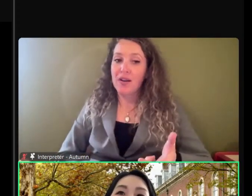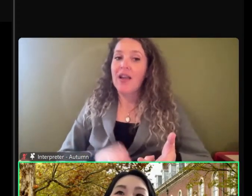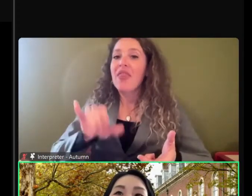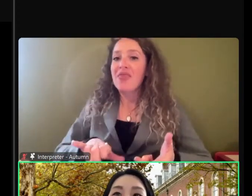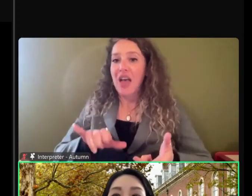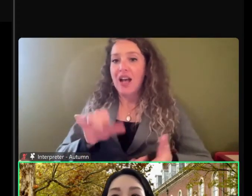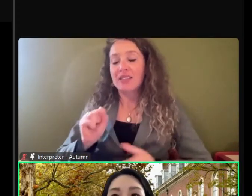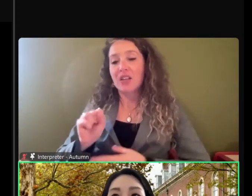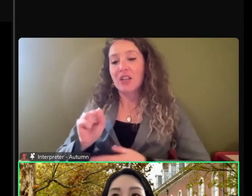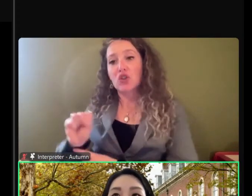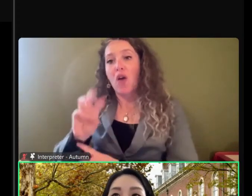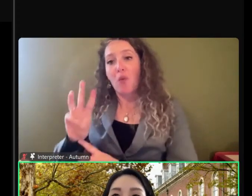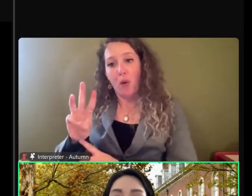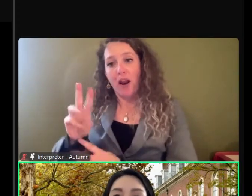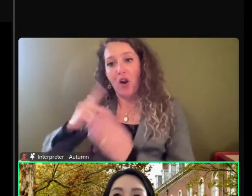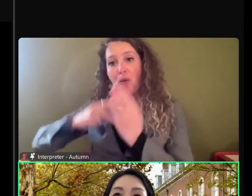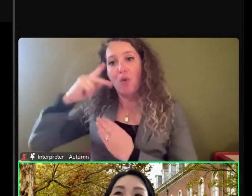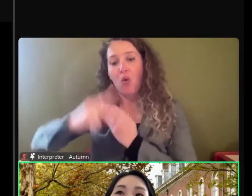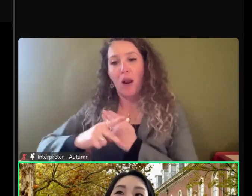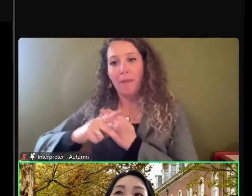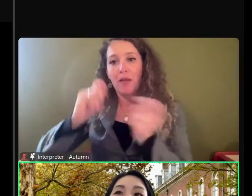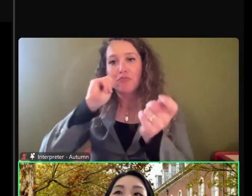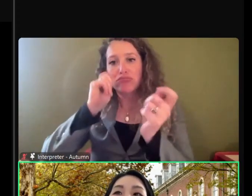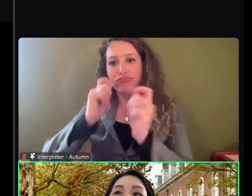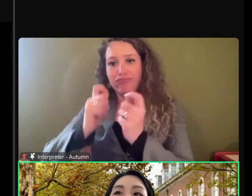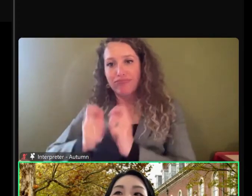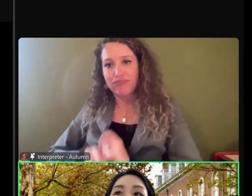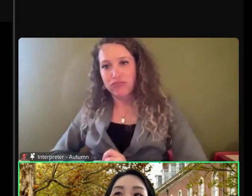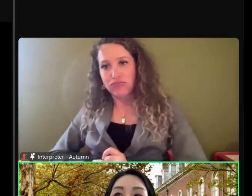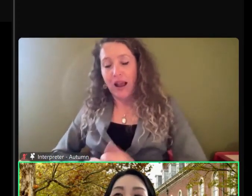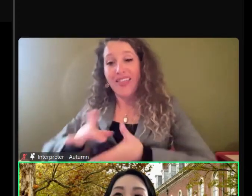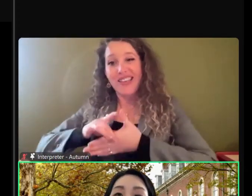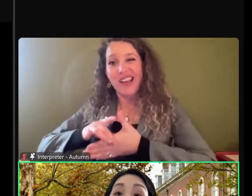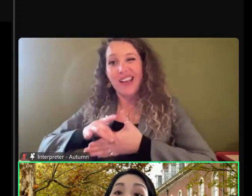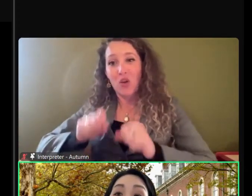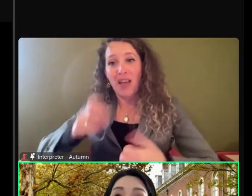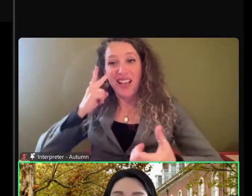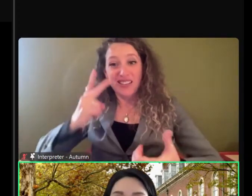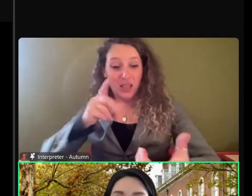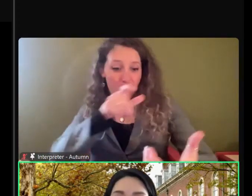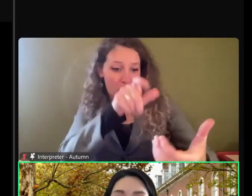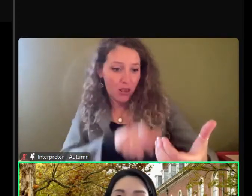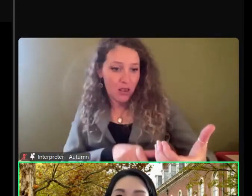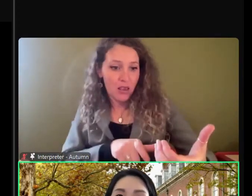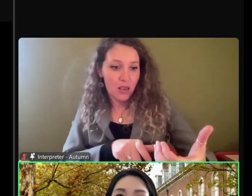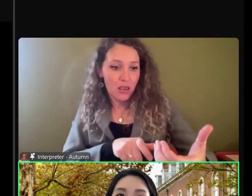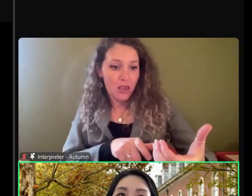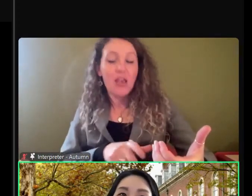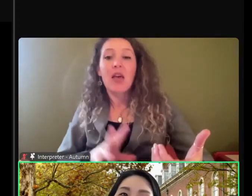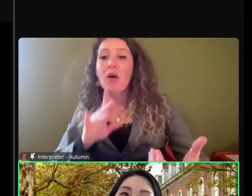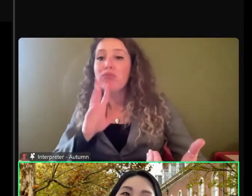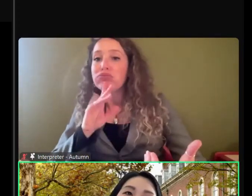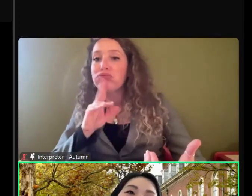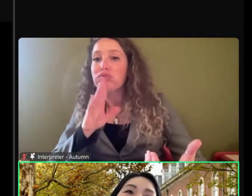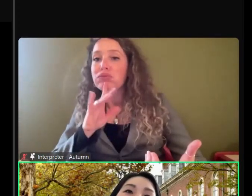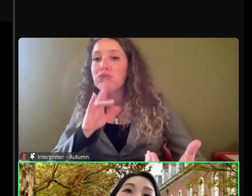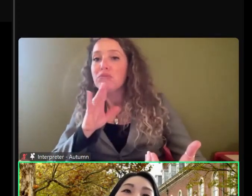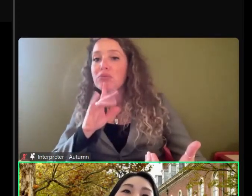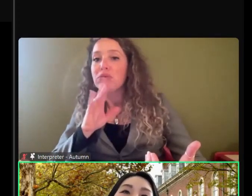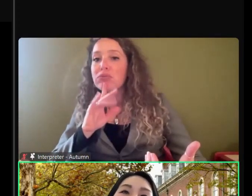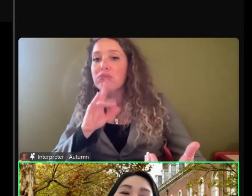software program that converts the content displayed on a digital screen into speech. It